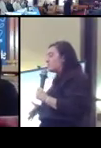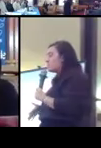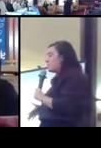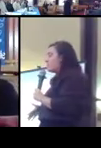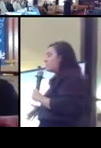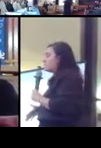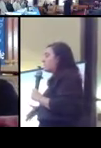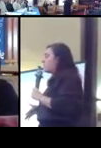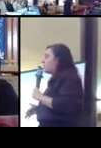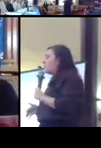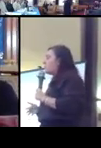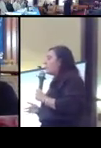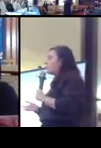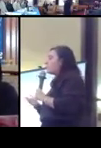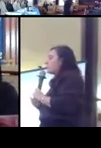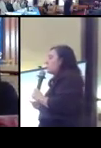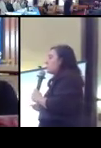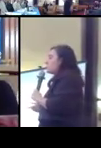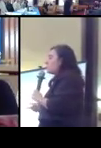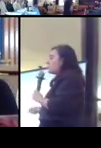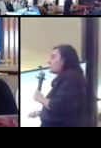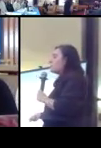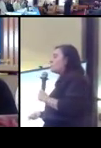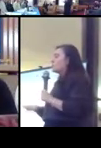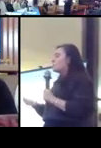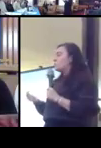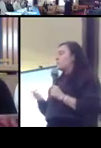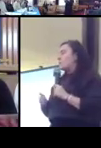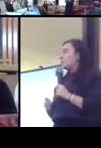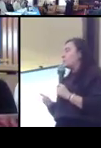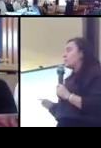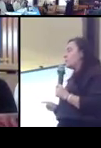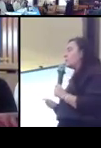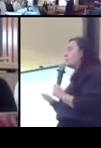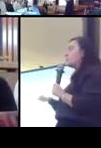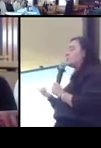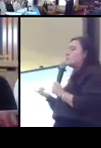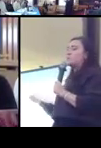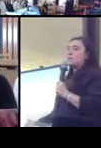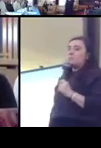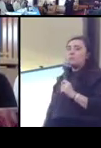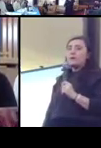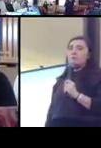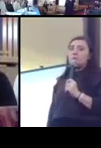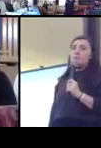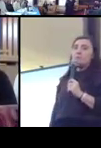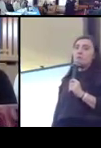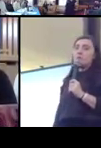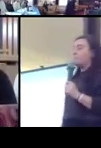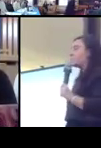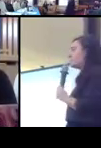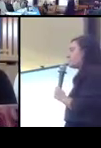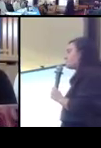that already exist today. And then strengthening and supporting those partnerships with Sumner, Tandy, and other service providers